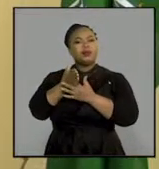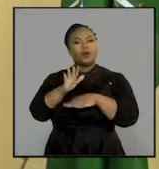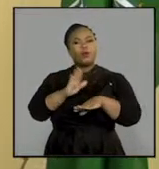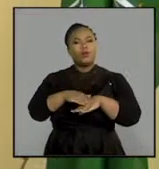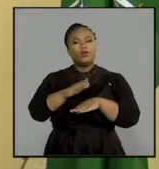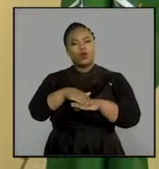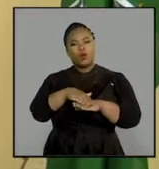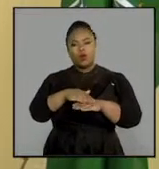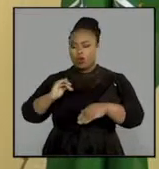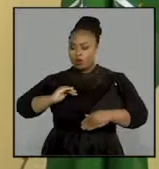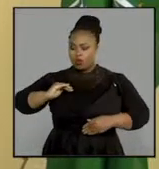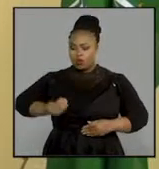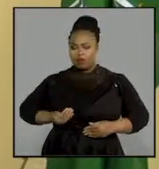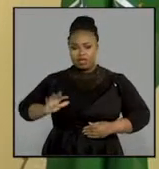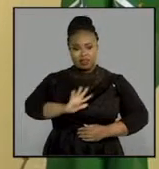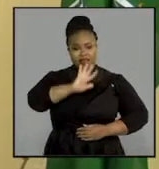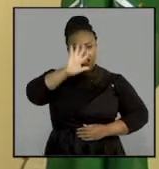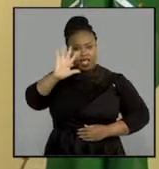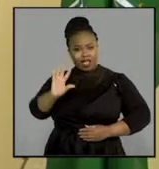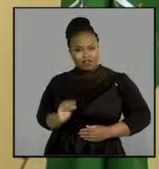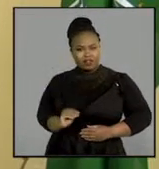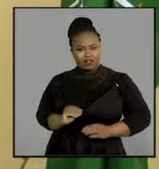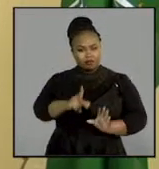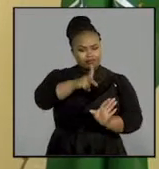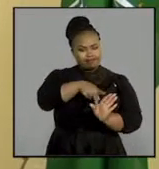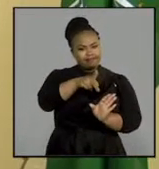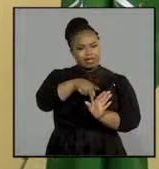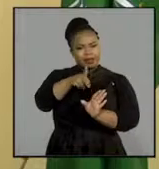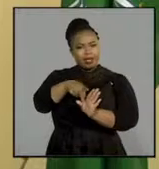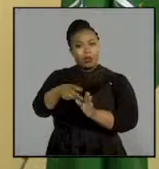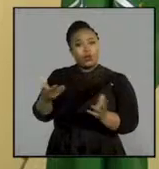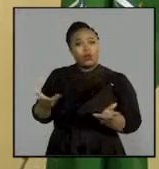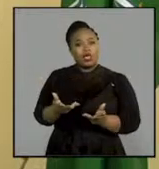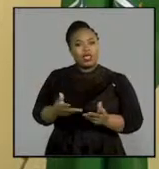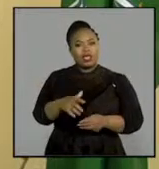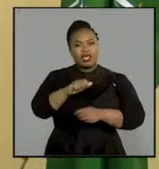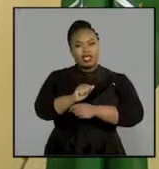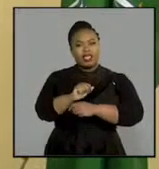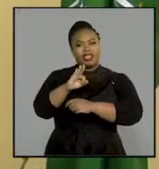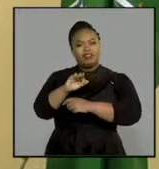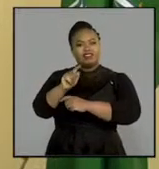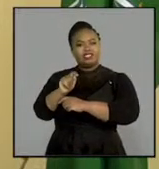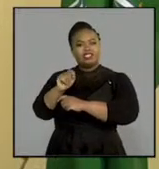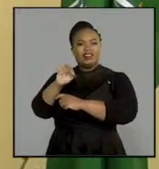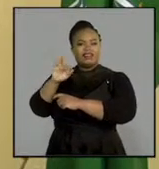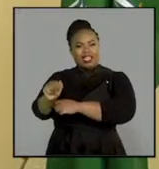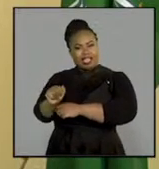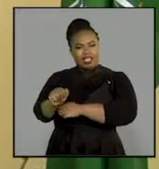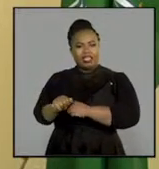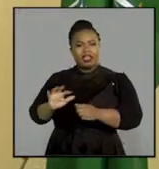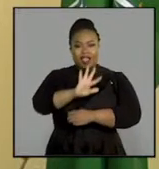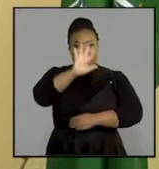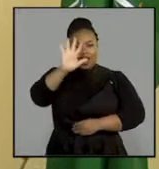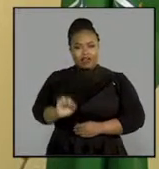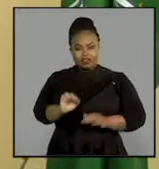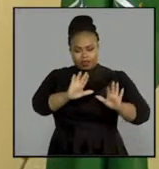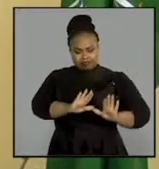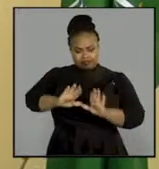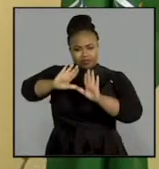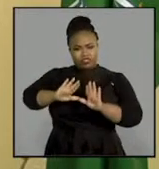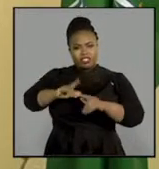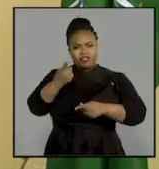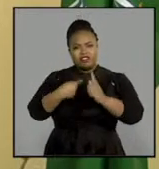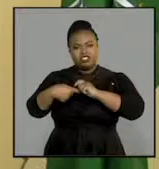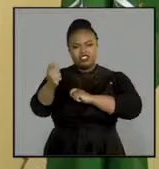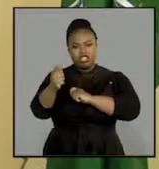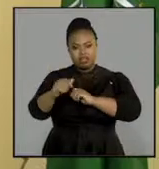enables the effective participation of African women in the African Continental Free Trade